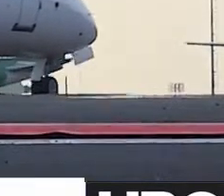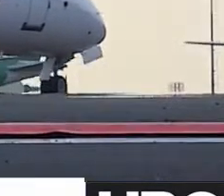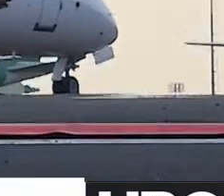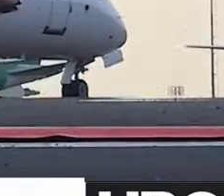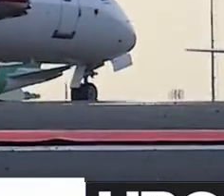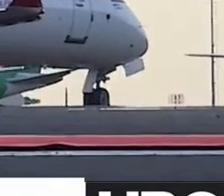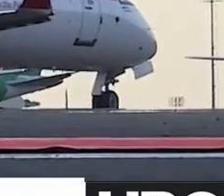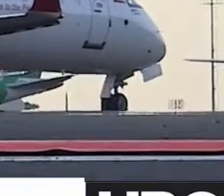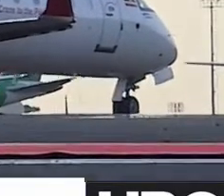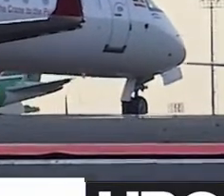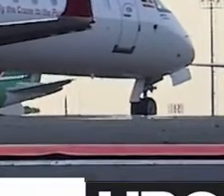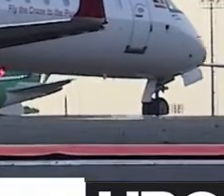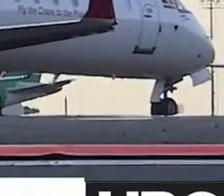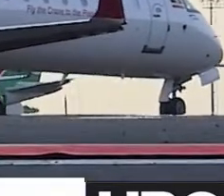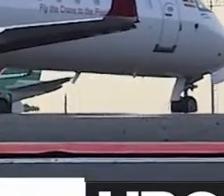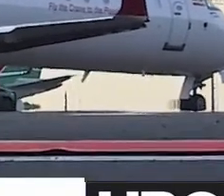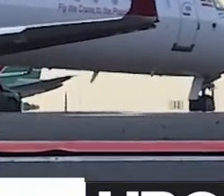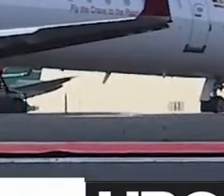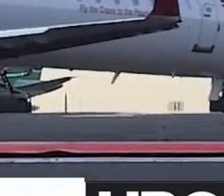Natiga, UBC News.